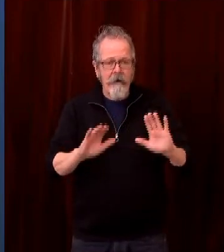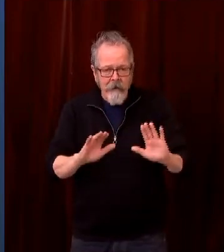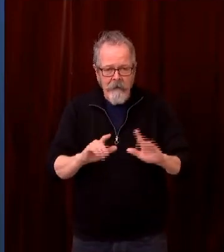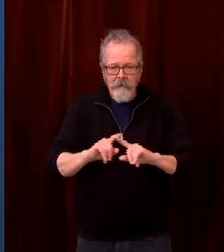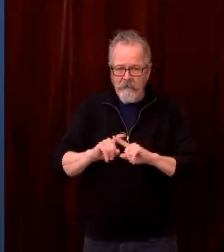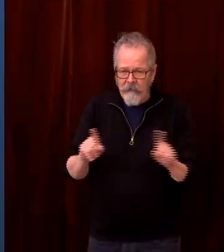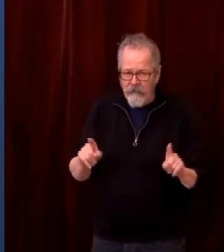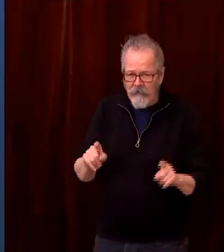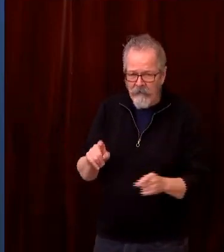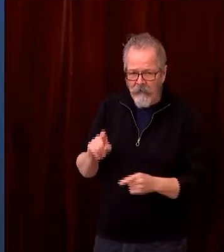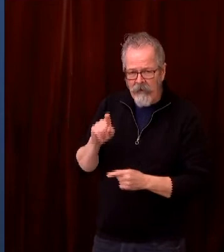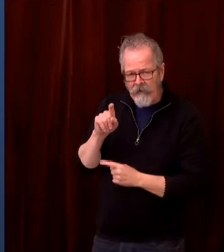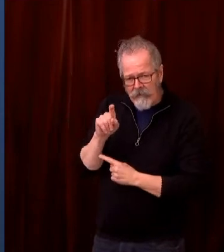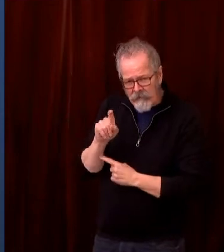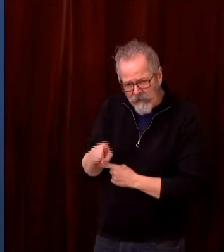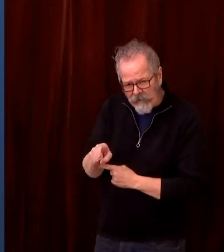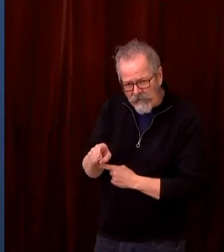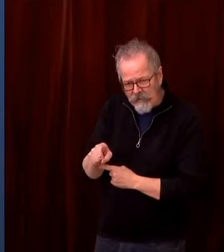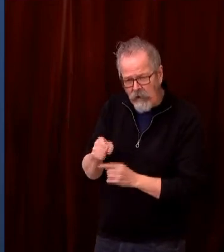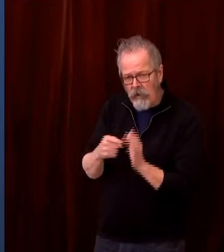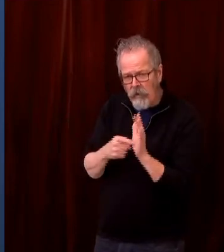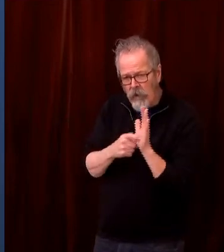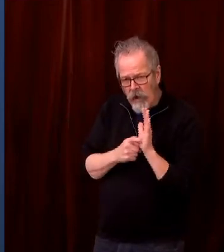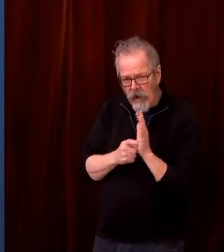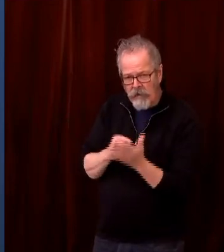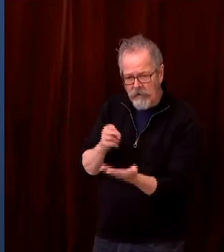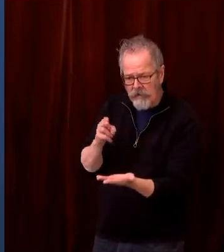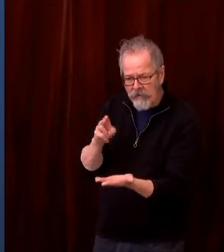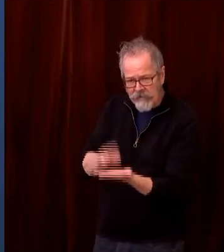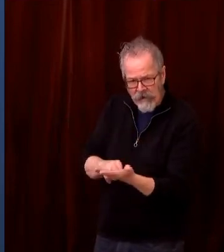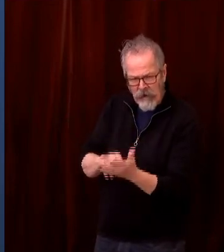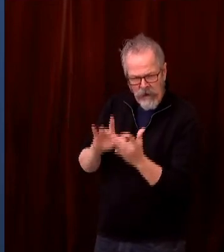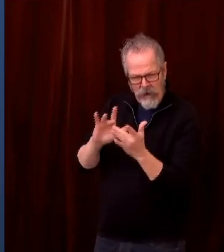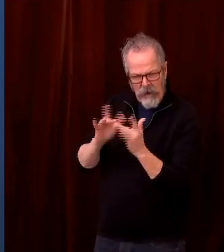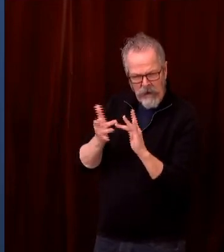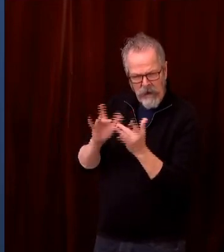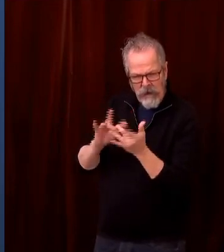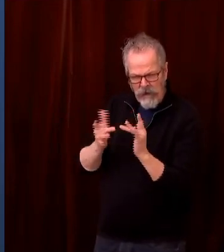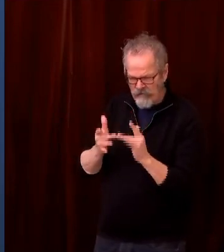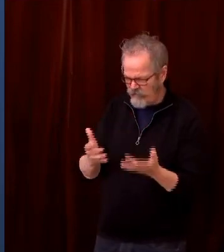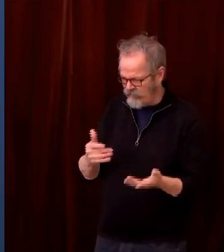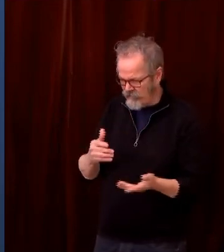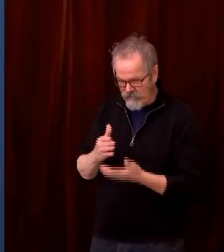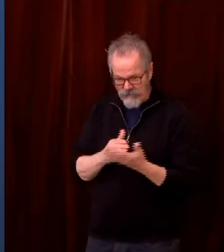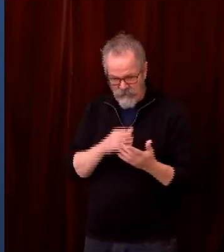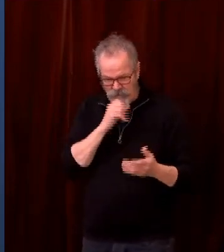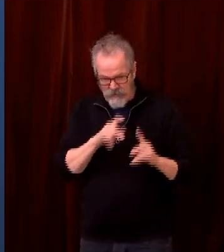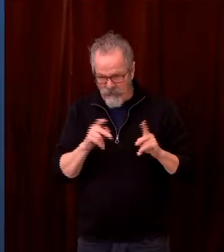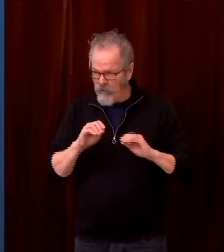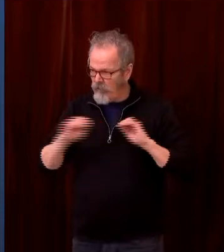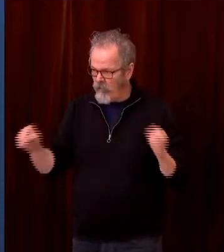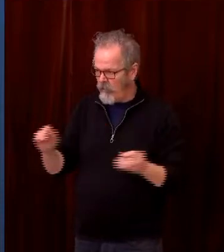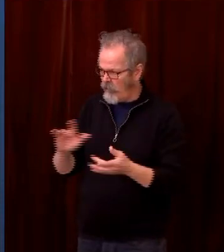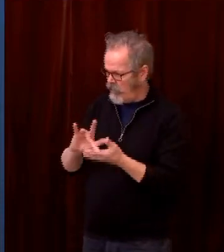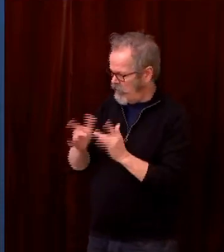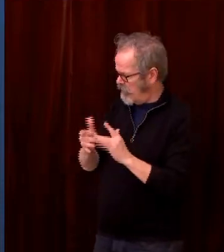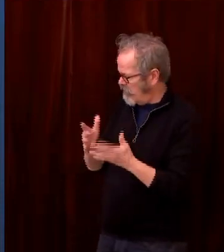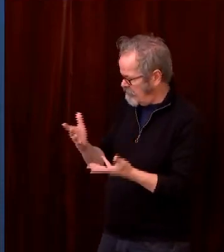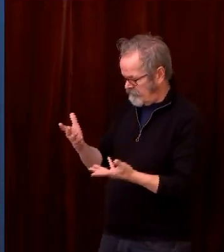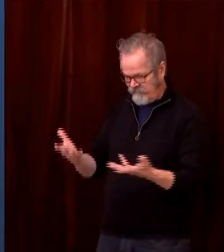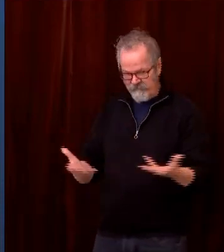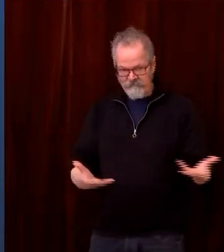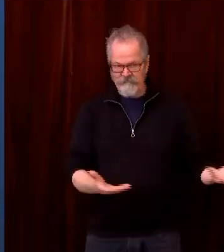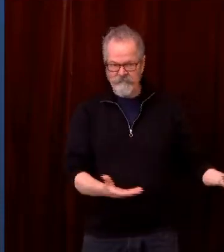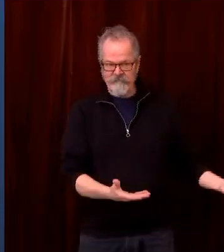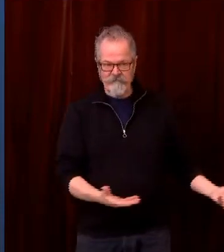get an appointment for many places. So I'm curious what outreach is being done for those seniors who are among the most vulnerable to the virus but may